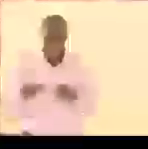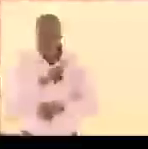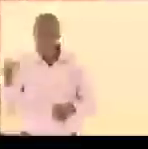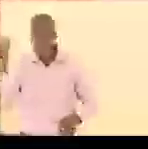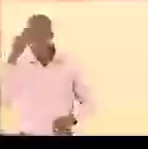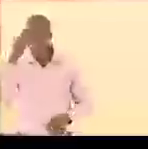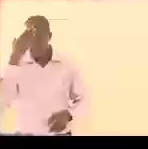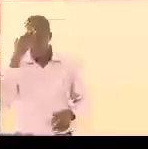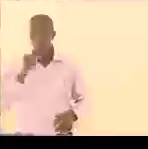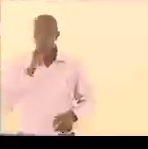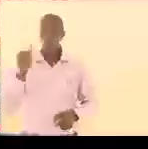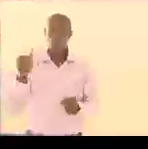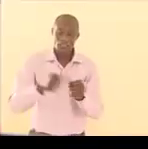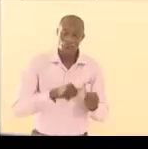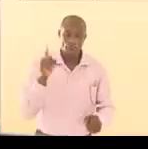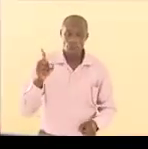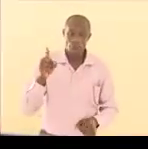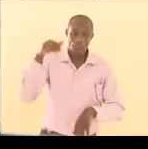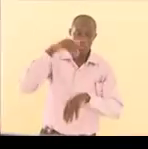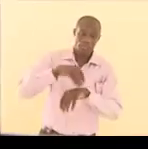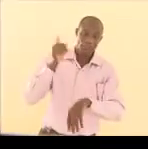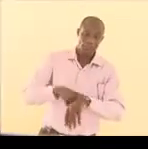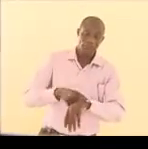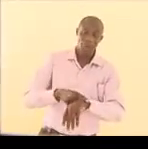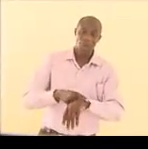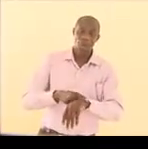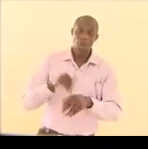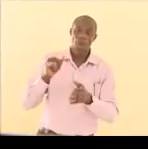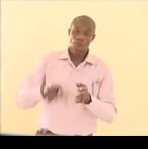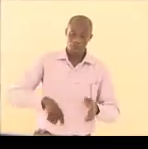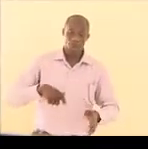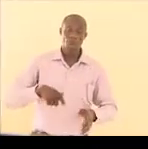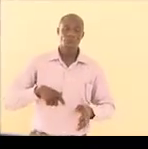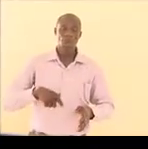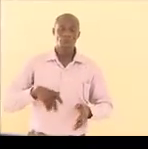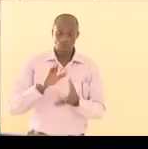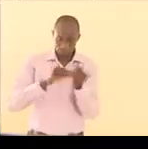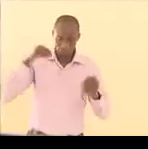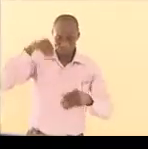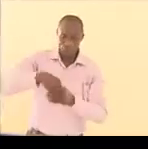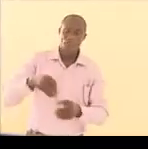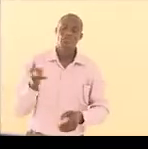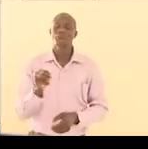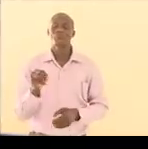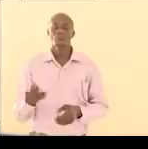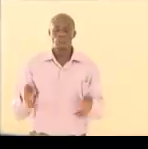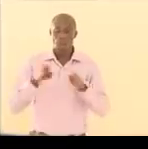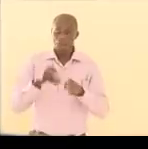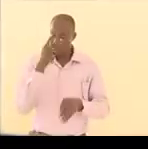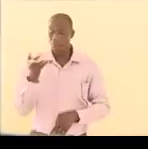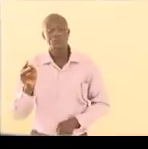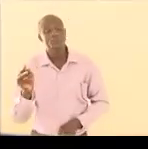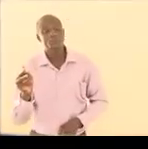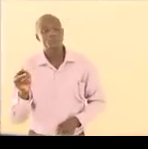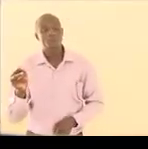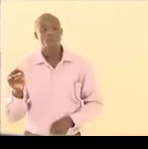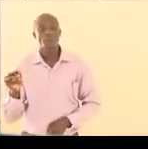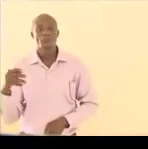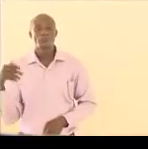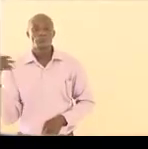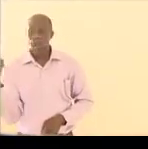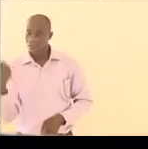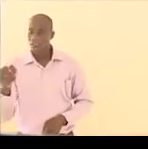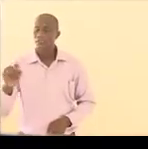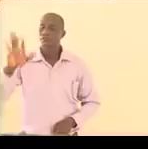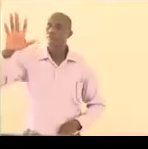Because as you know, not everyone at the time Jesus lived believed in him, even though they saw him. Right?